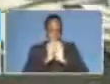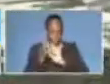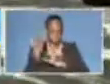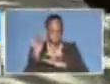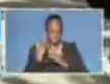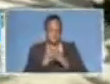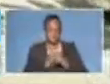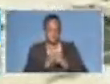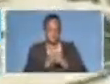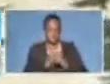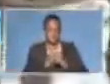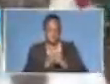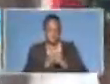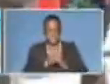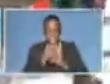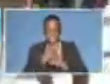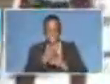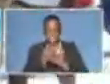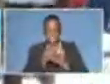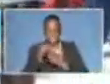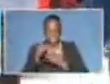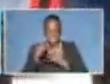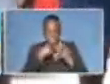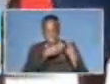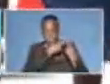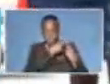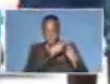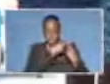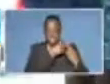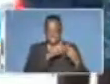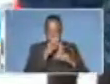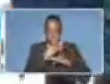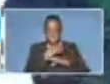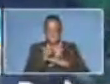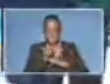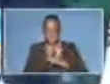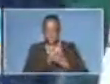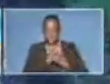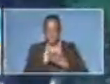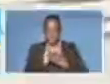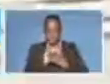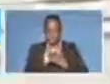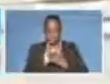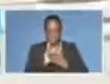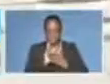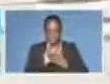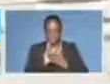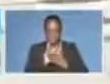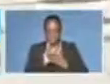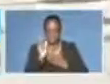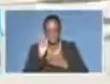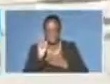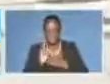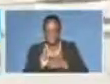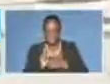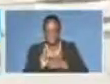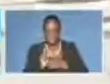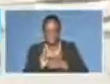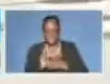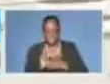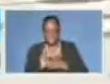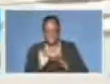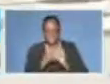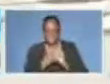stopover pricing at hotels and rental properties, Rose says there has been some leveling off that could